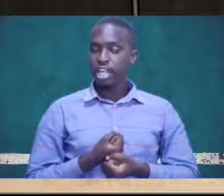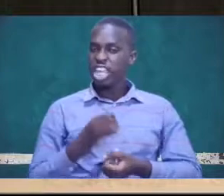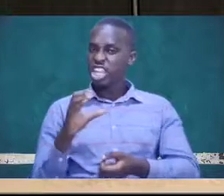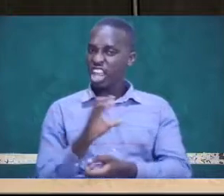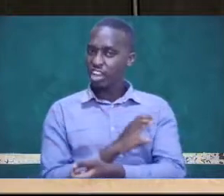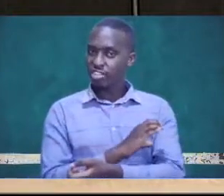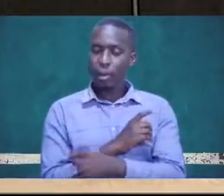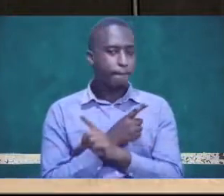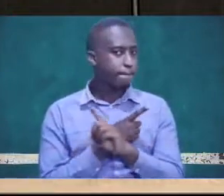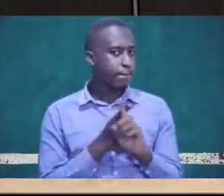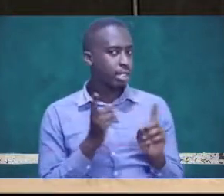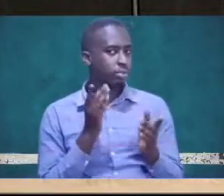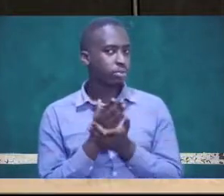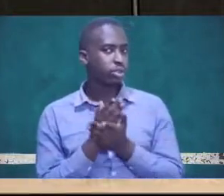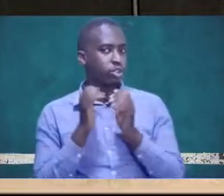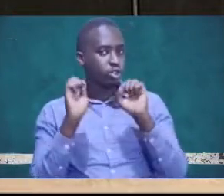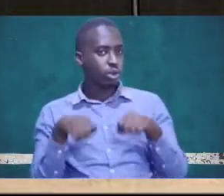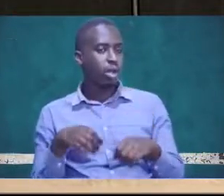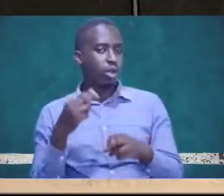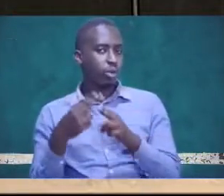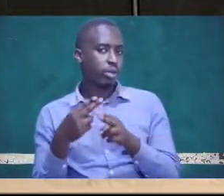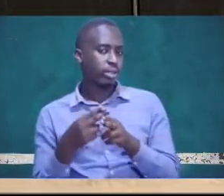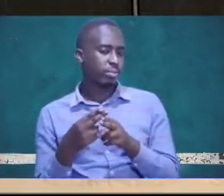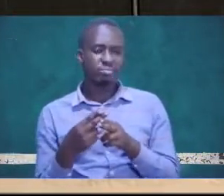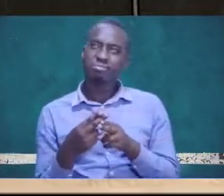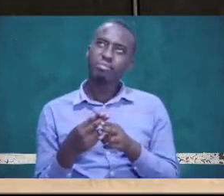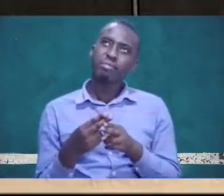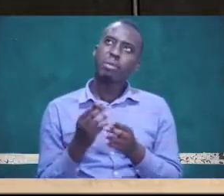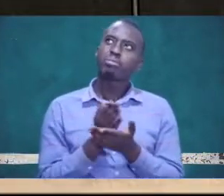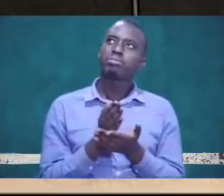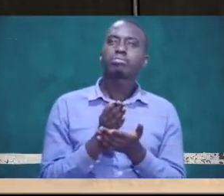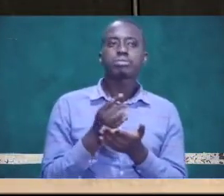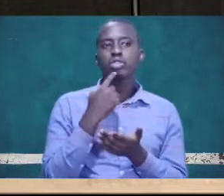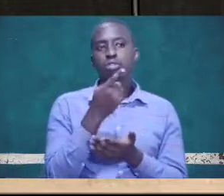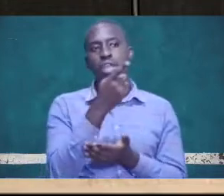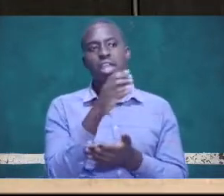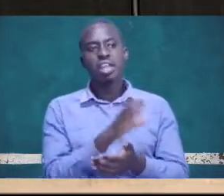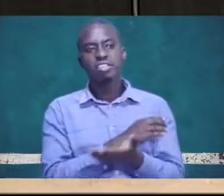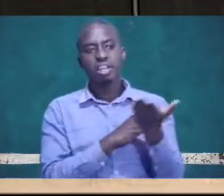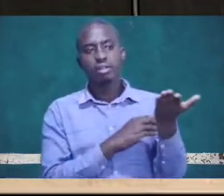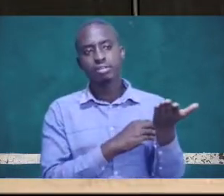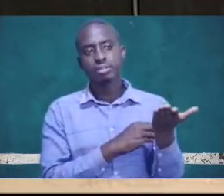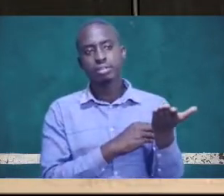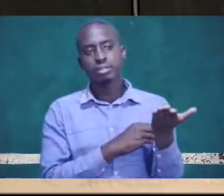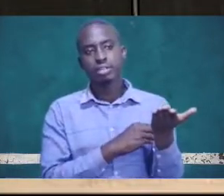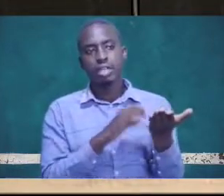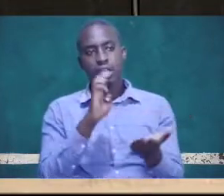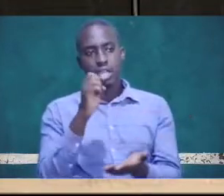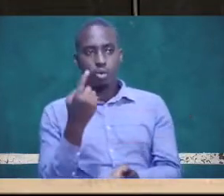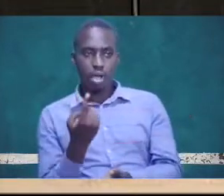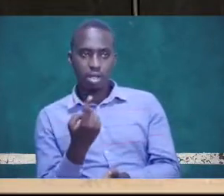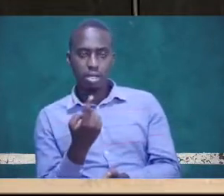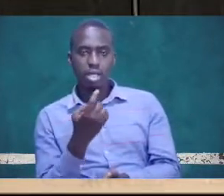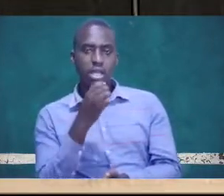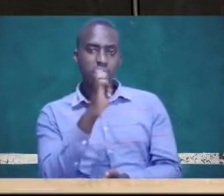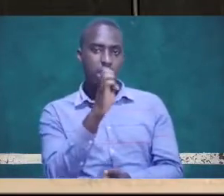energy that we can now call, let's say the energy here is, let's say this is E1,